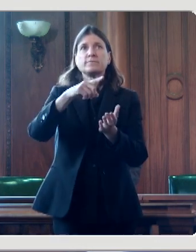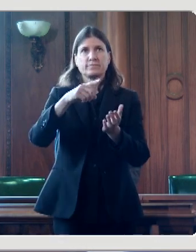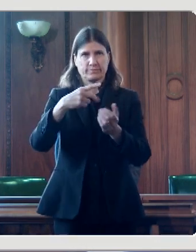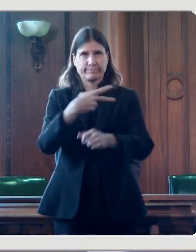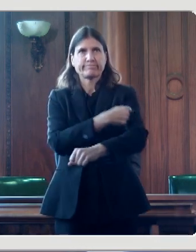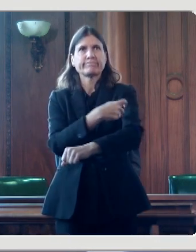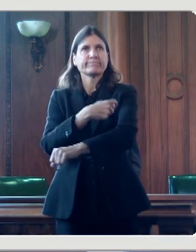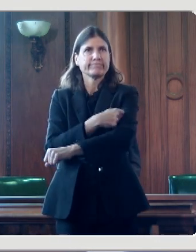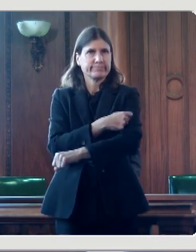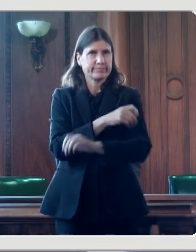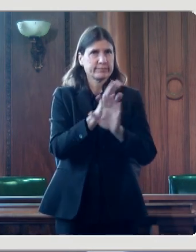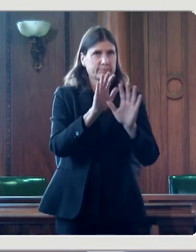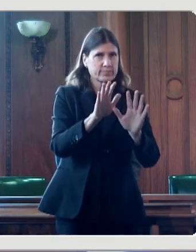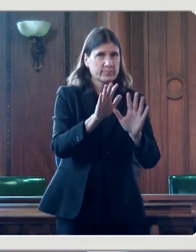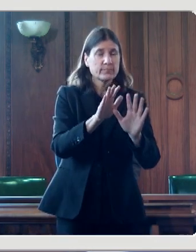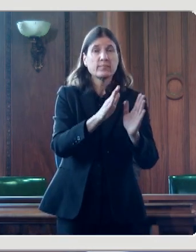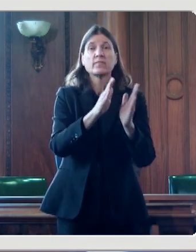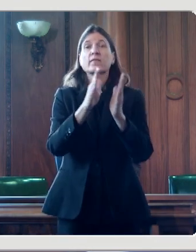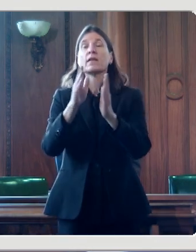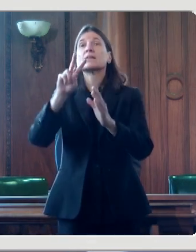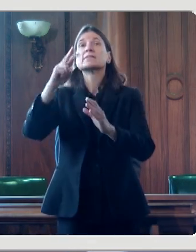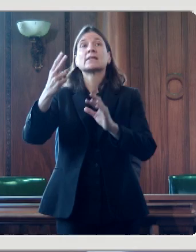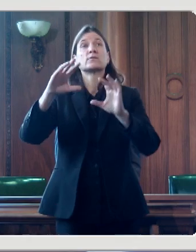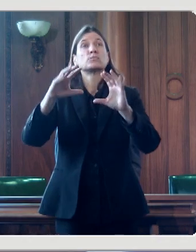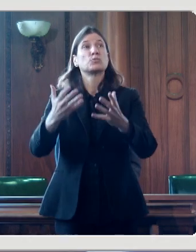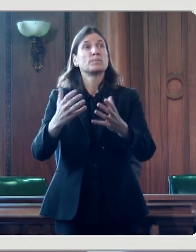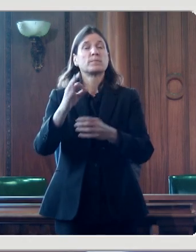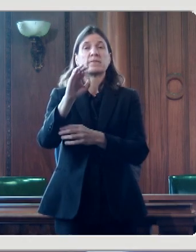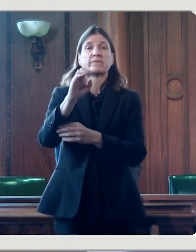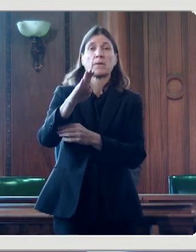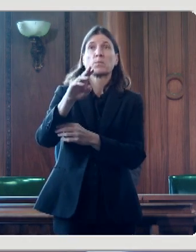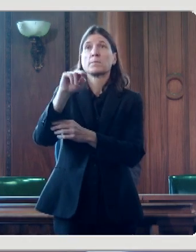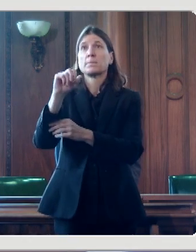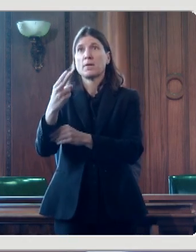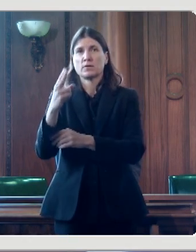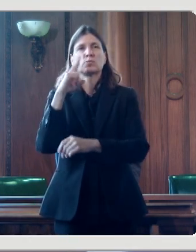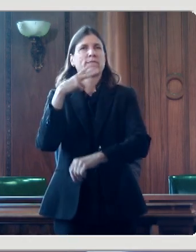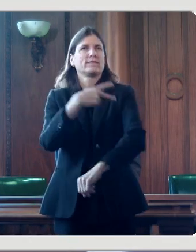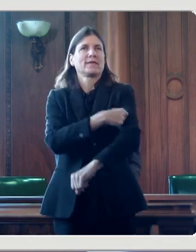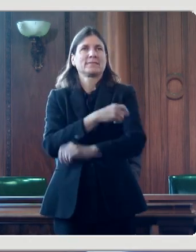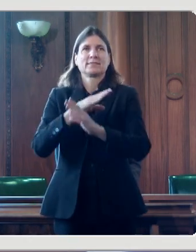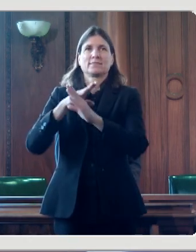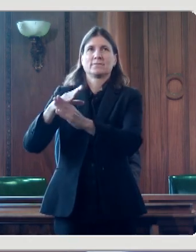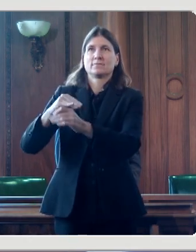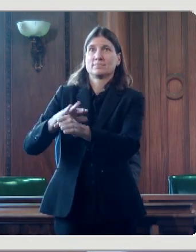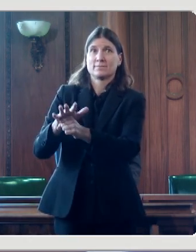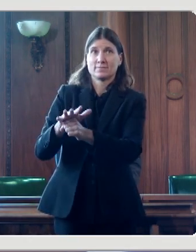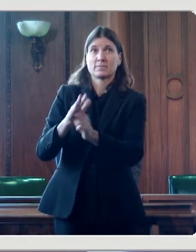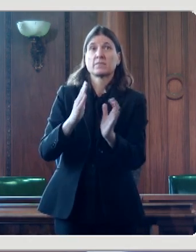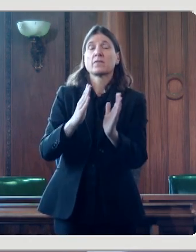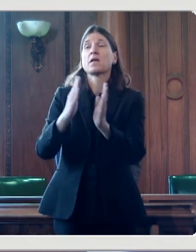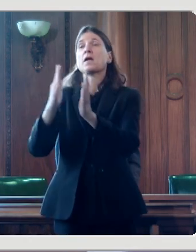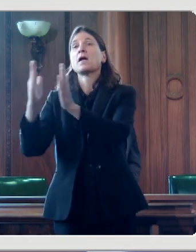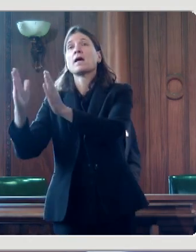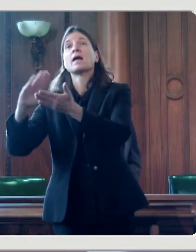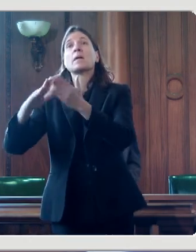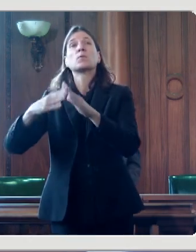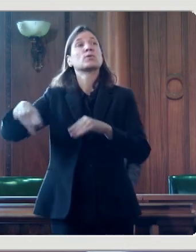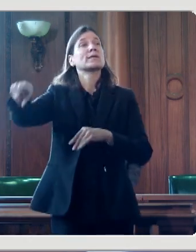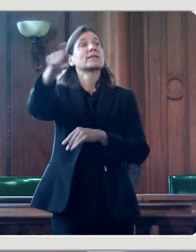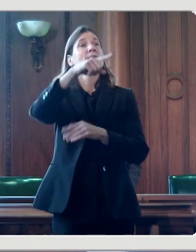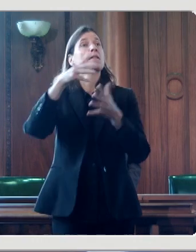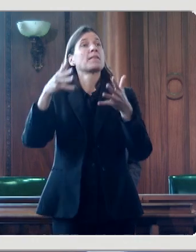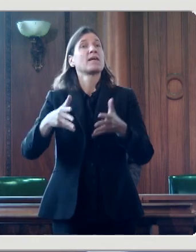so-called essential workers, and then the general public in April and May. I'm appreciative to the frontline workers for